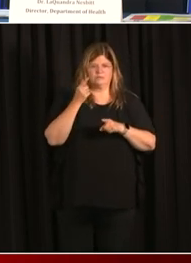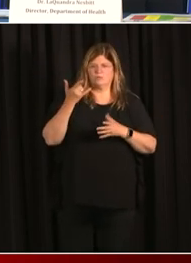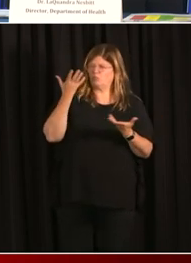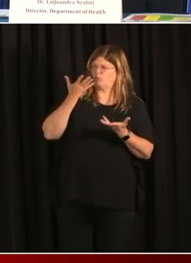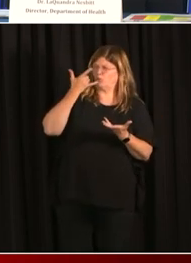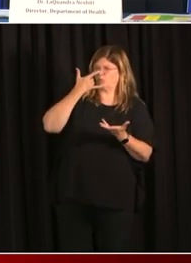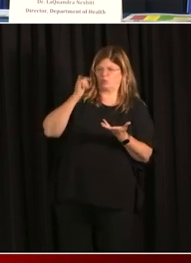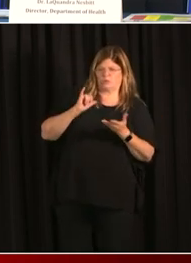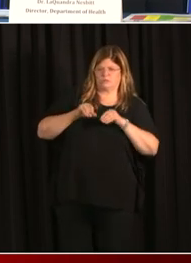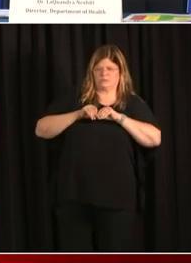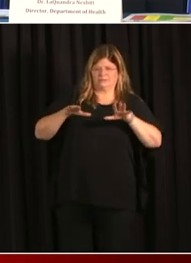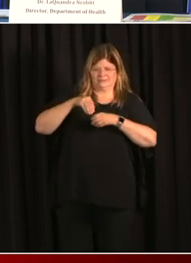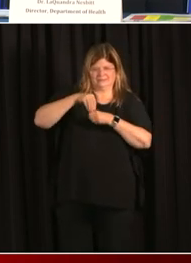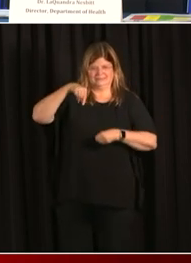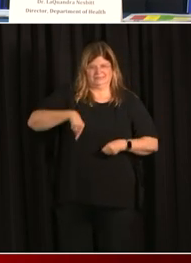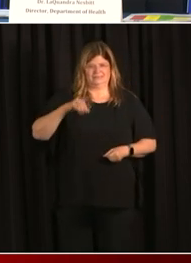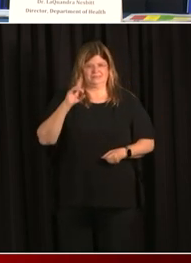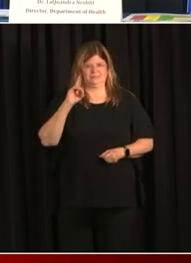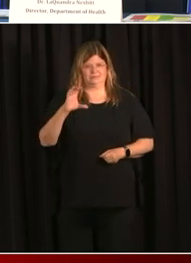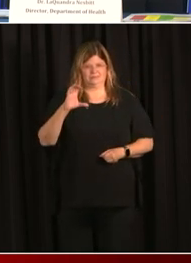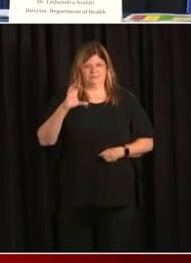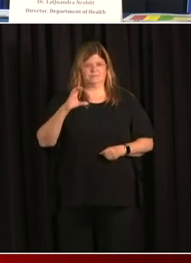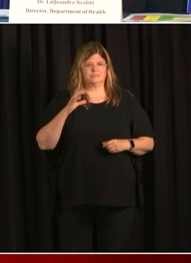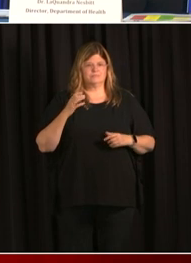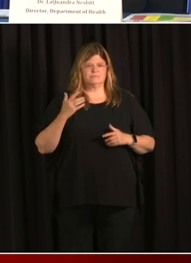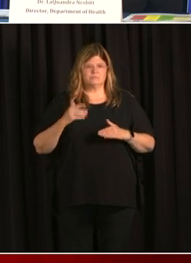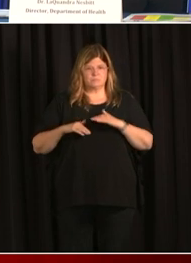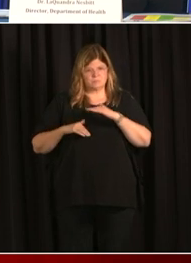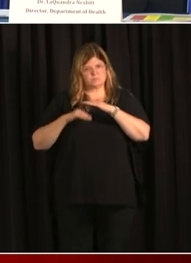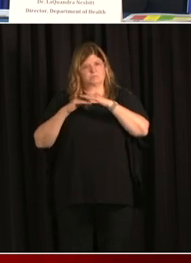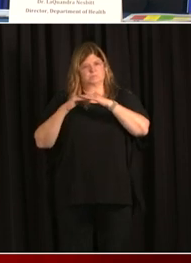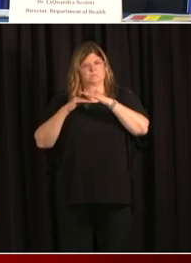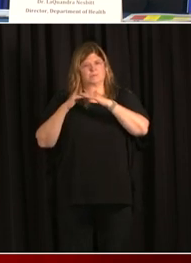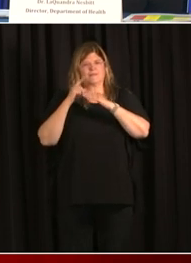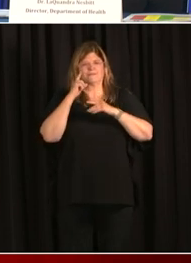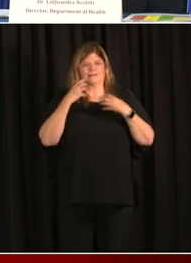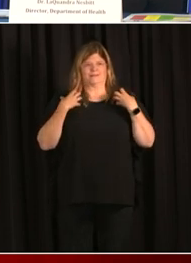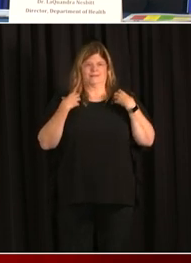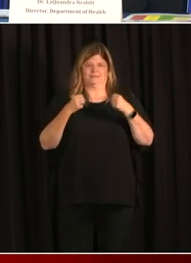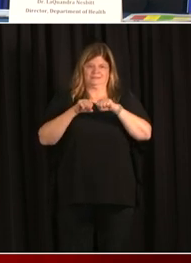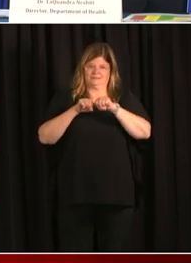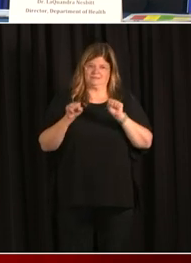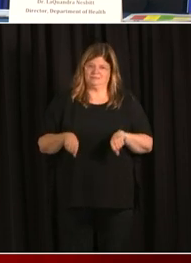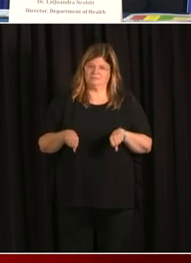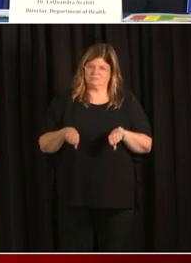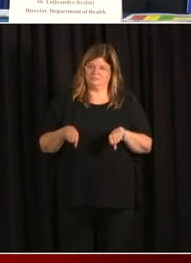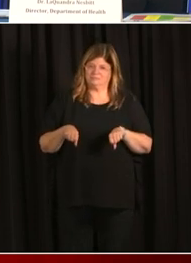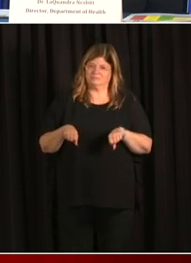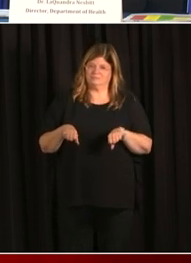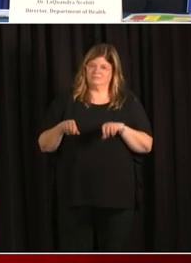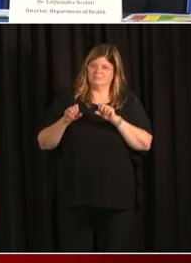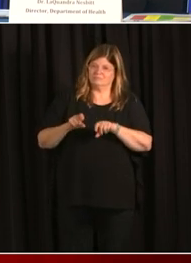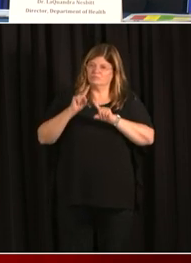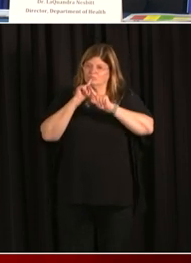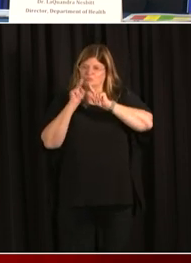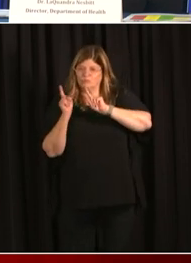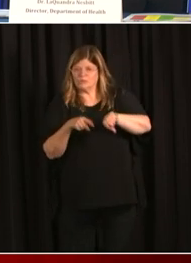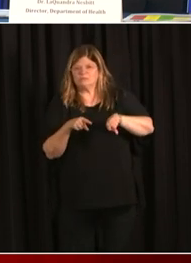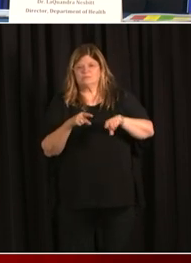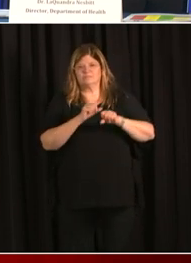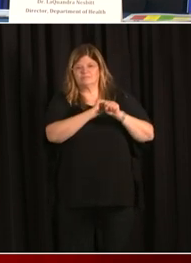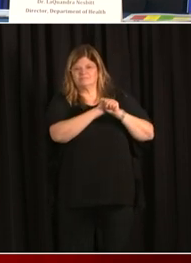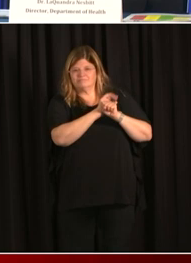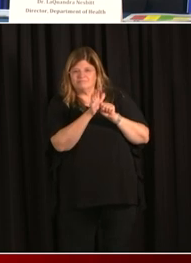of capacity, there's capacity that exists in our health system to be able to respond to the pandemic,